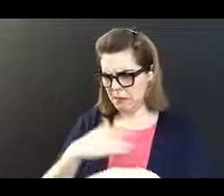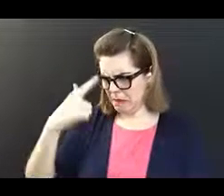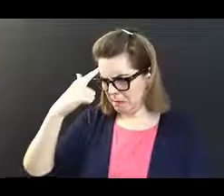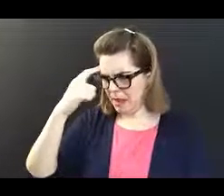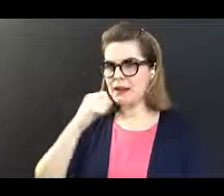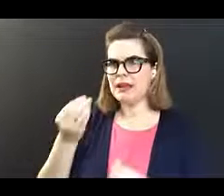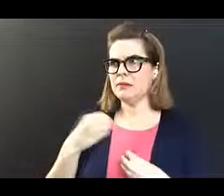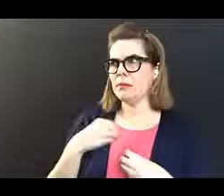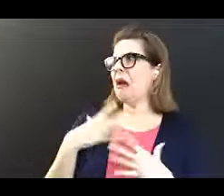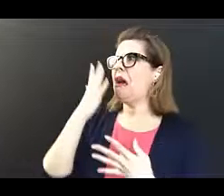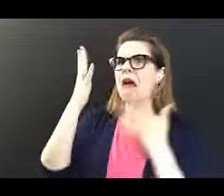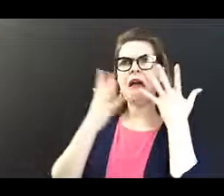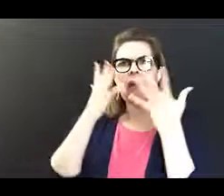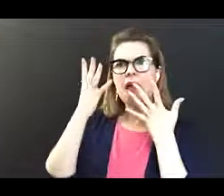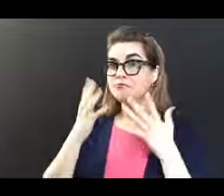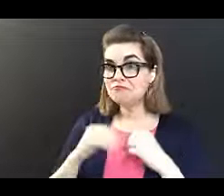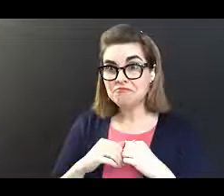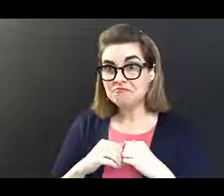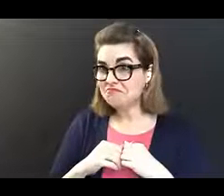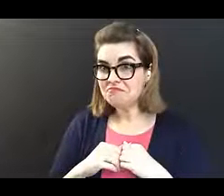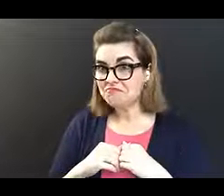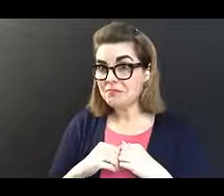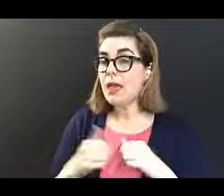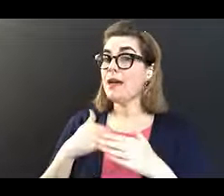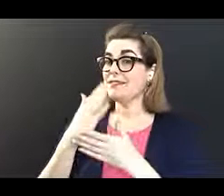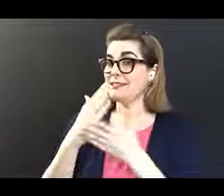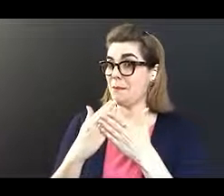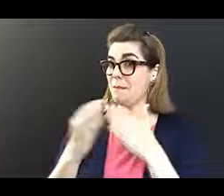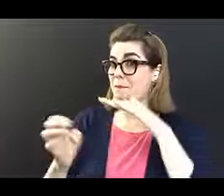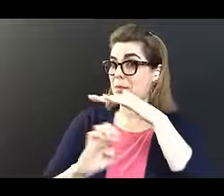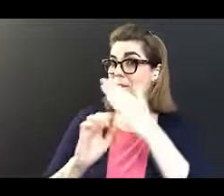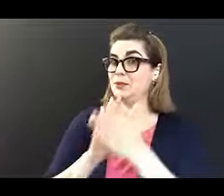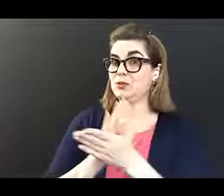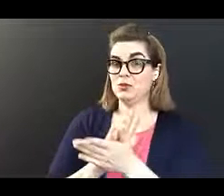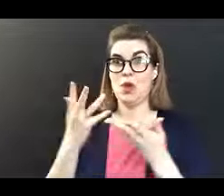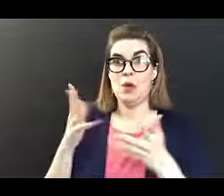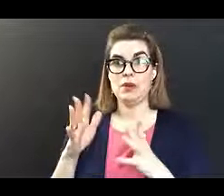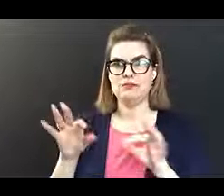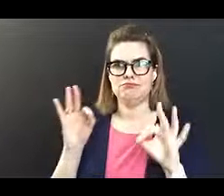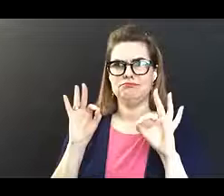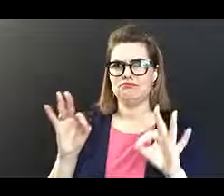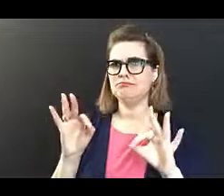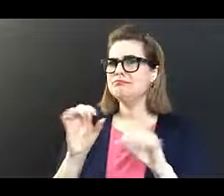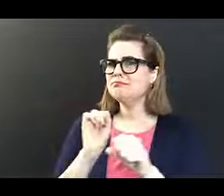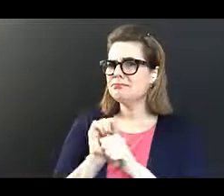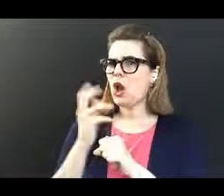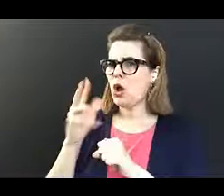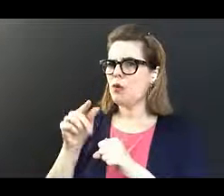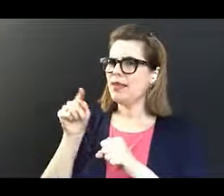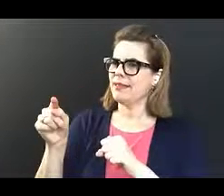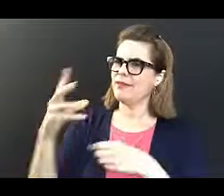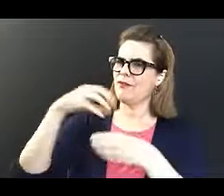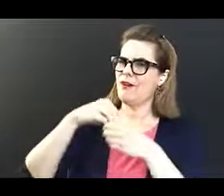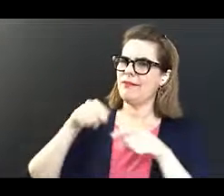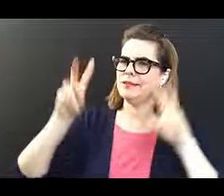some amazing elementary schools that have been doing great work in the wellness realm. And so we're really excited to get